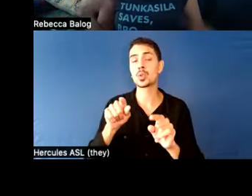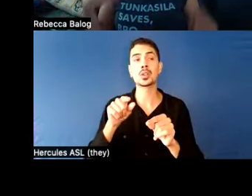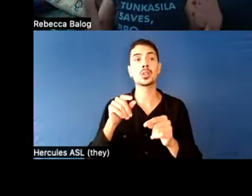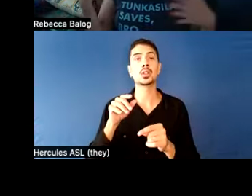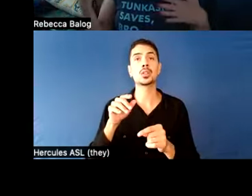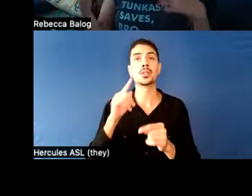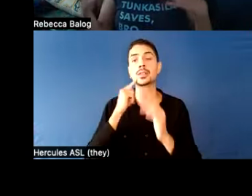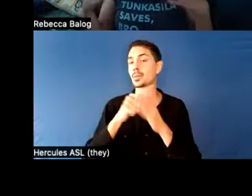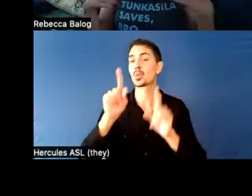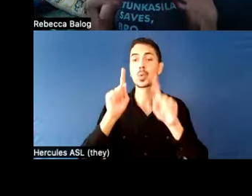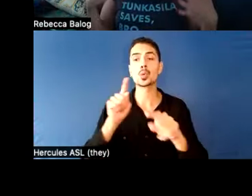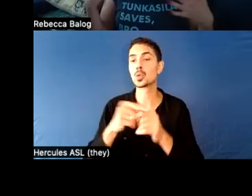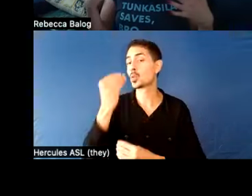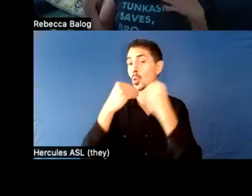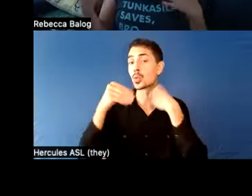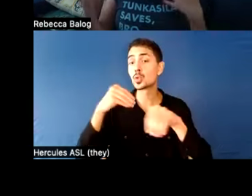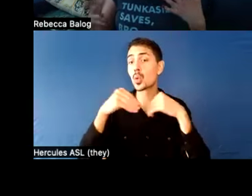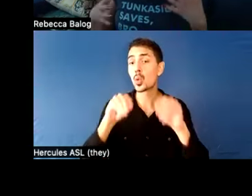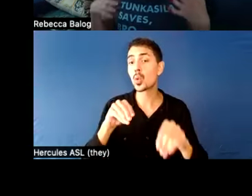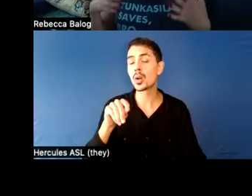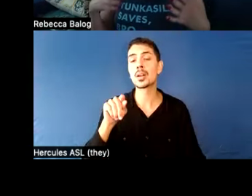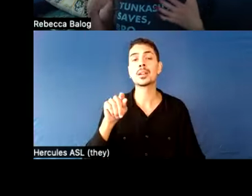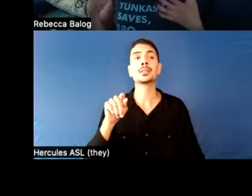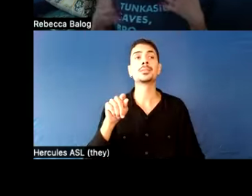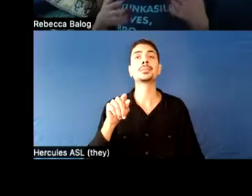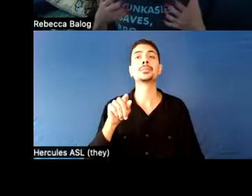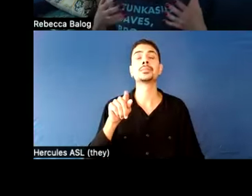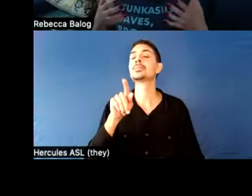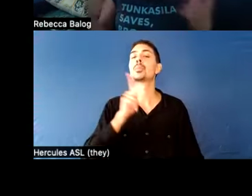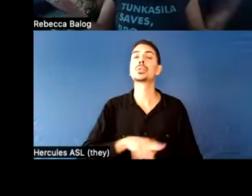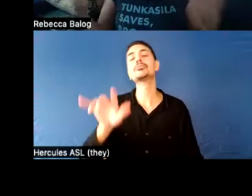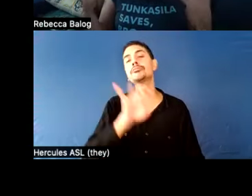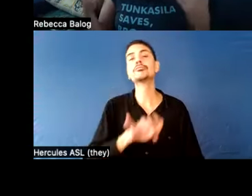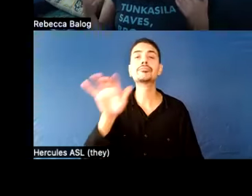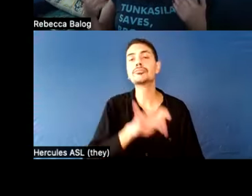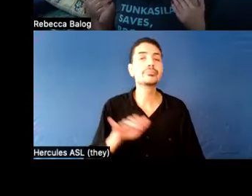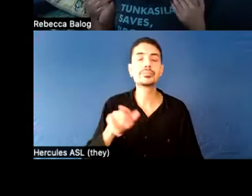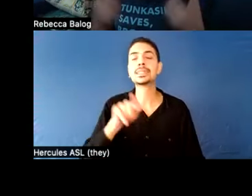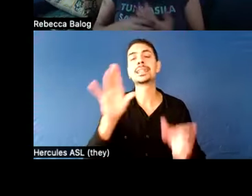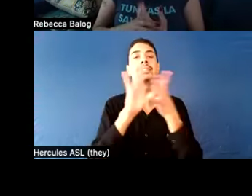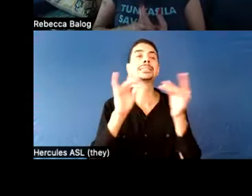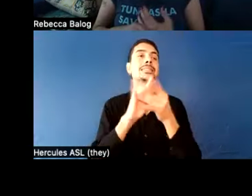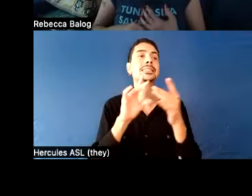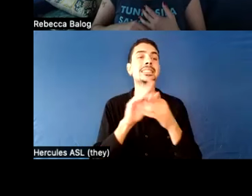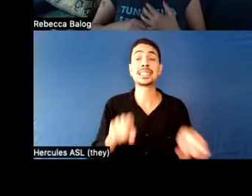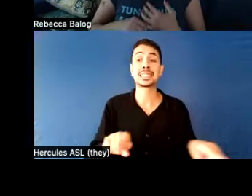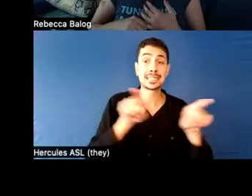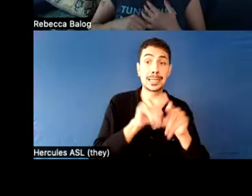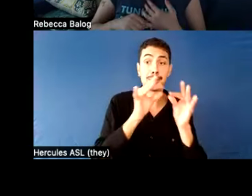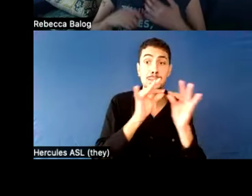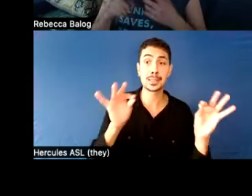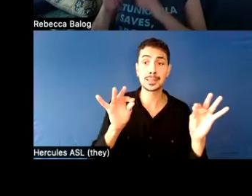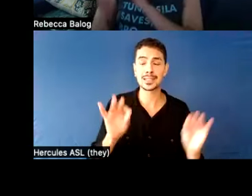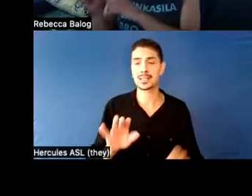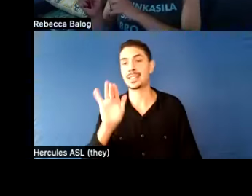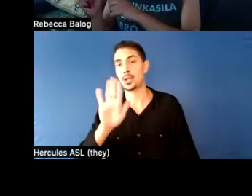is saying the same words, the same behaviors, whatever it is, like that can be a trigger. And that's part of that healing journey,